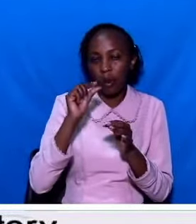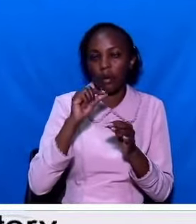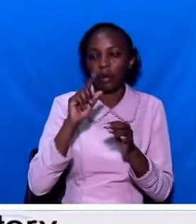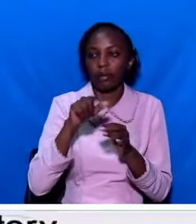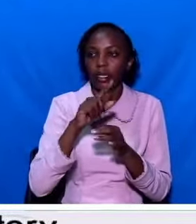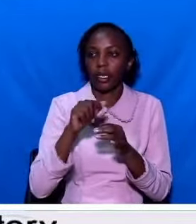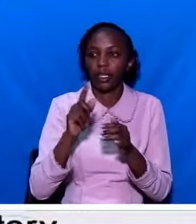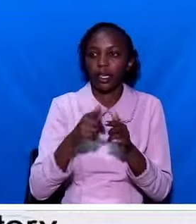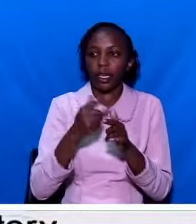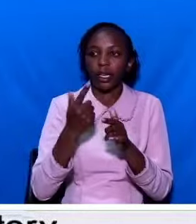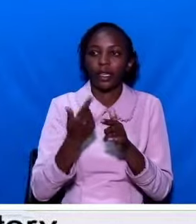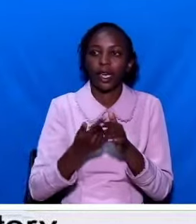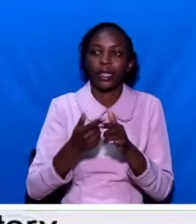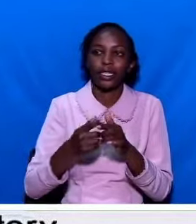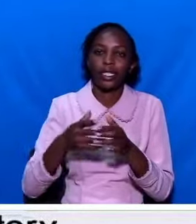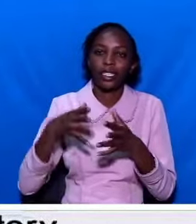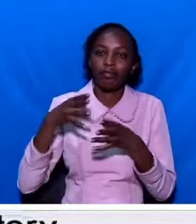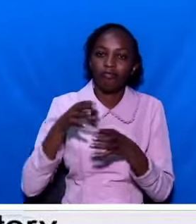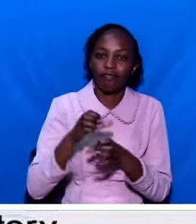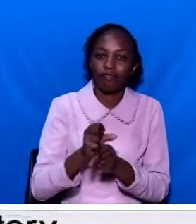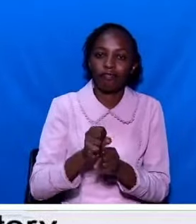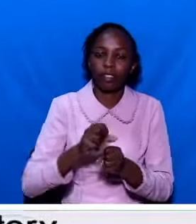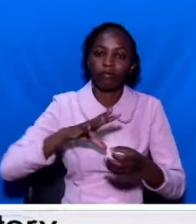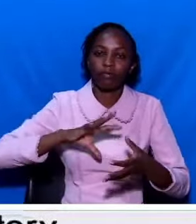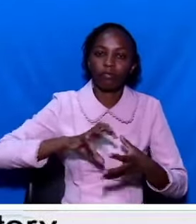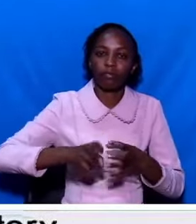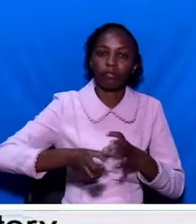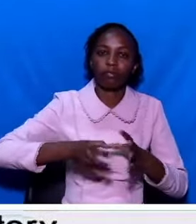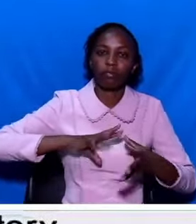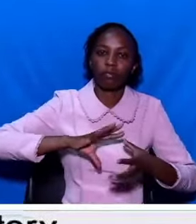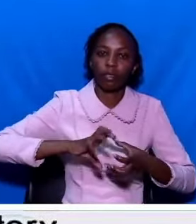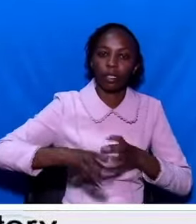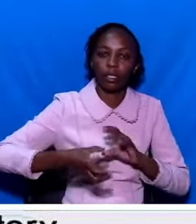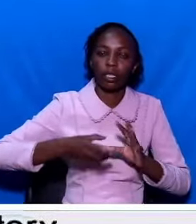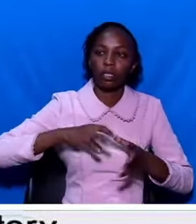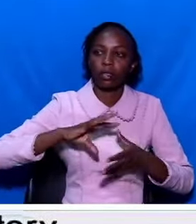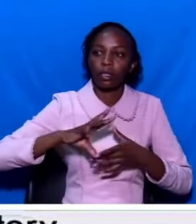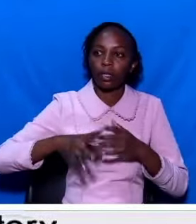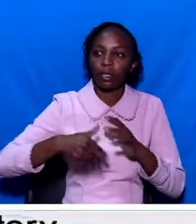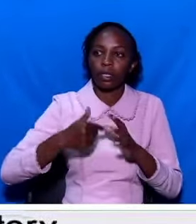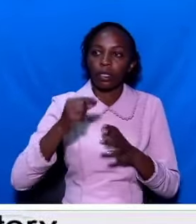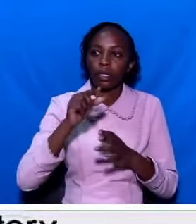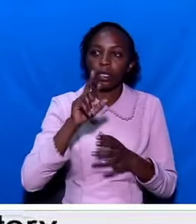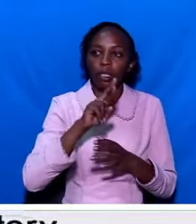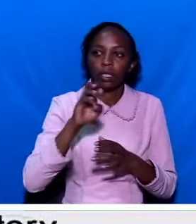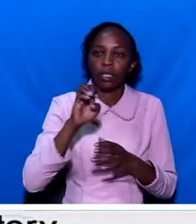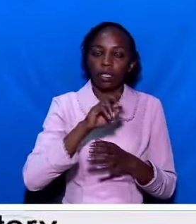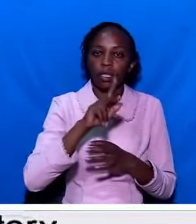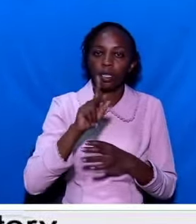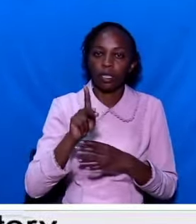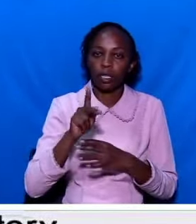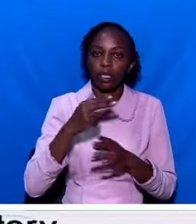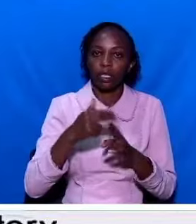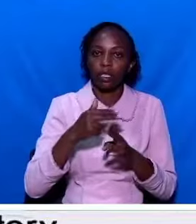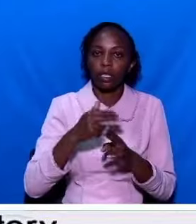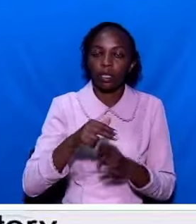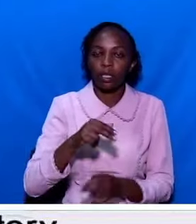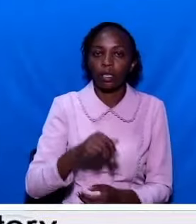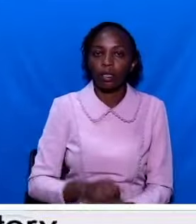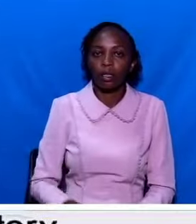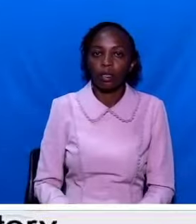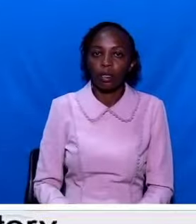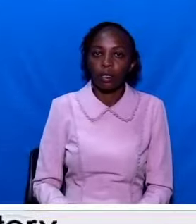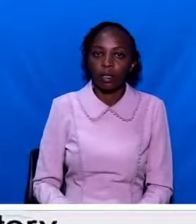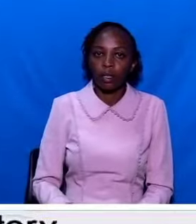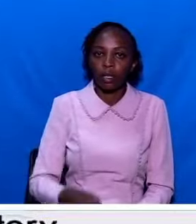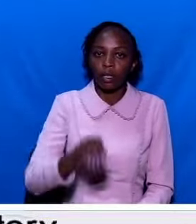he actually crumbles it. There's a Greek word called banjo. Praise the Lord. Tell your